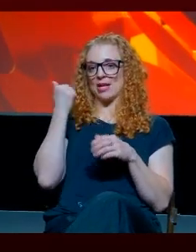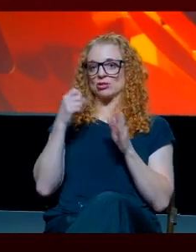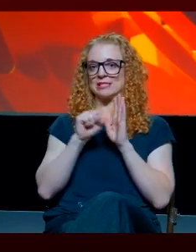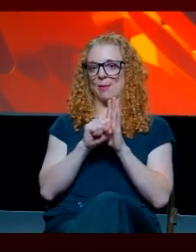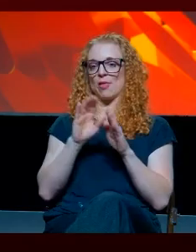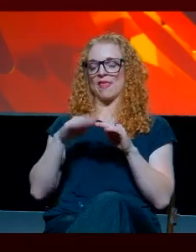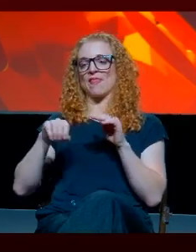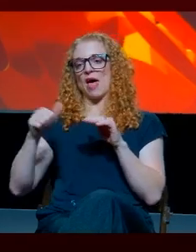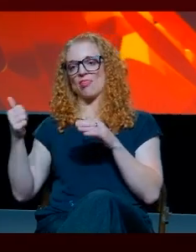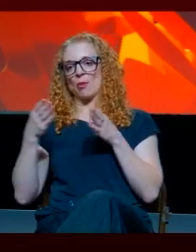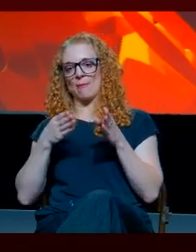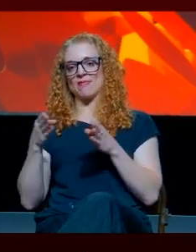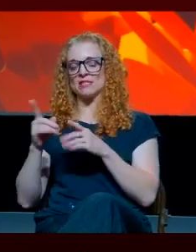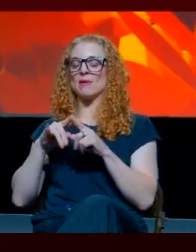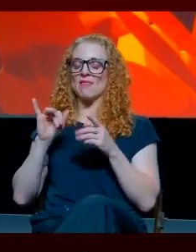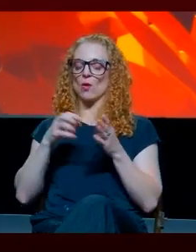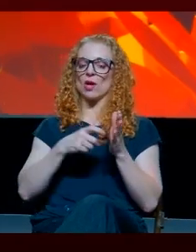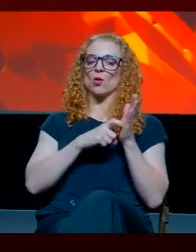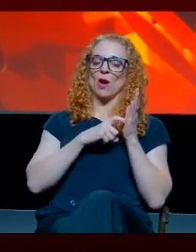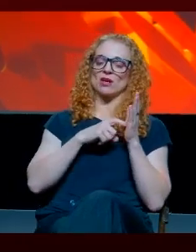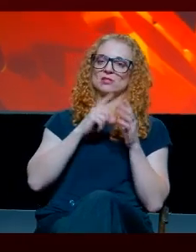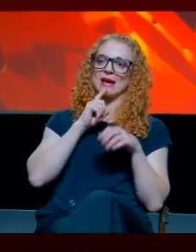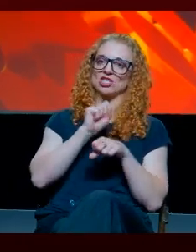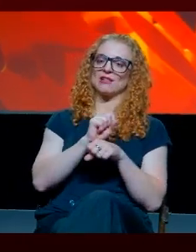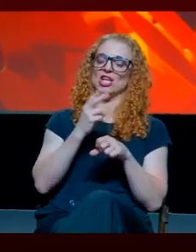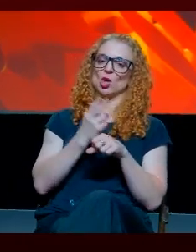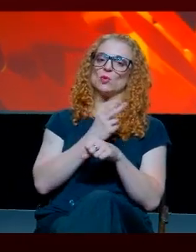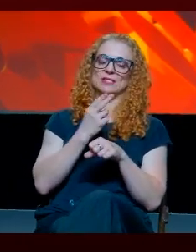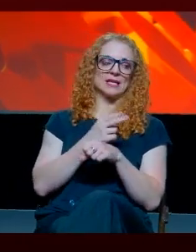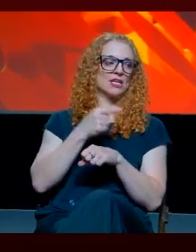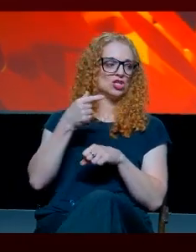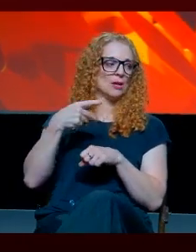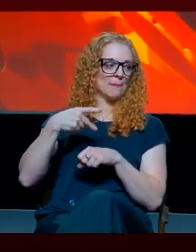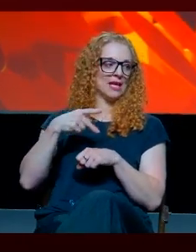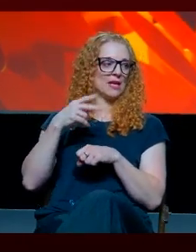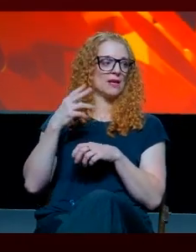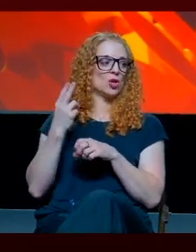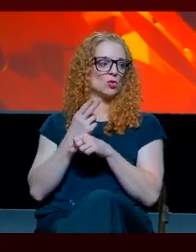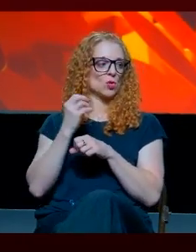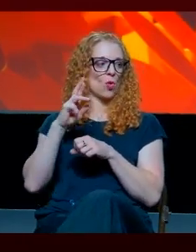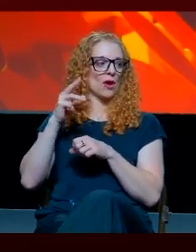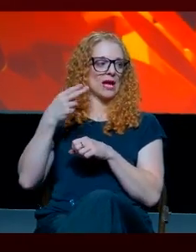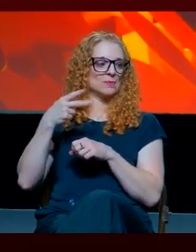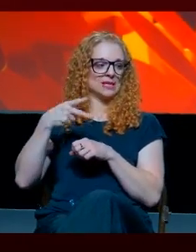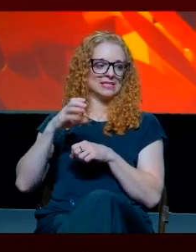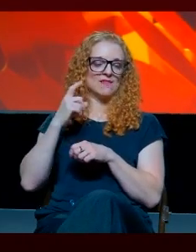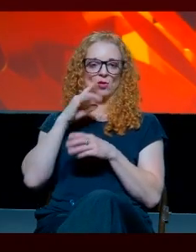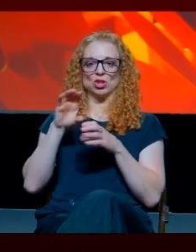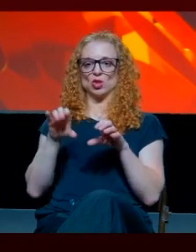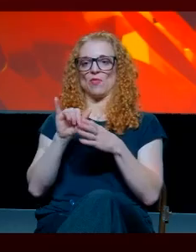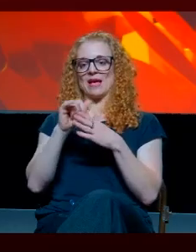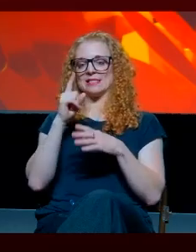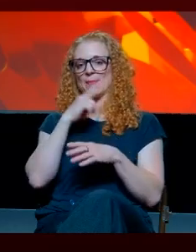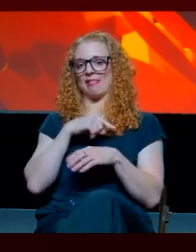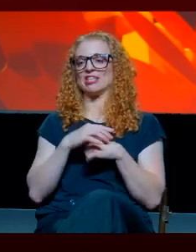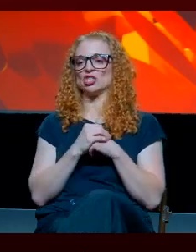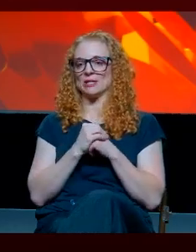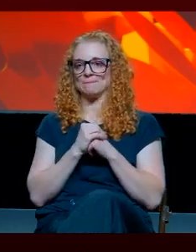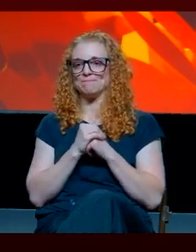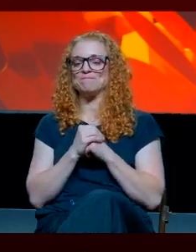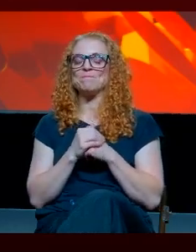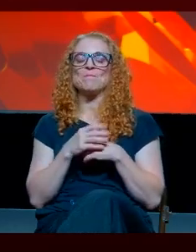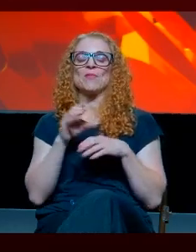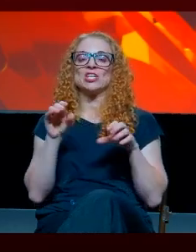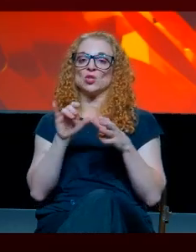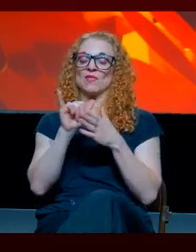other methods, but it does require actually using GPUs or HPC to actually do that simulation. And doing